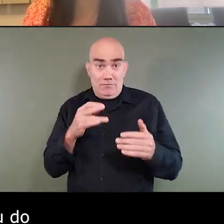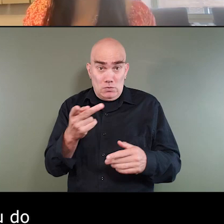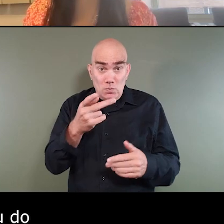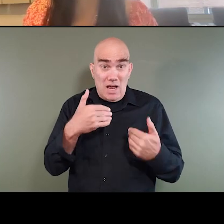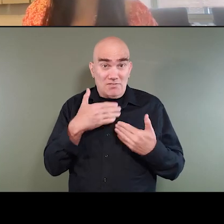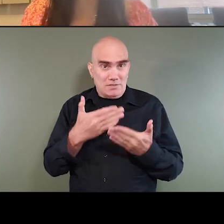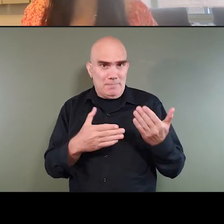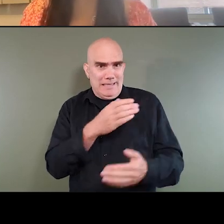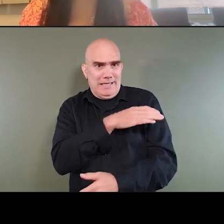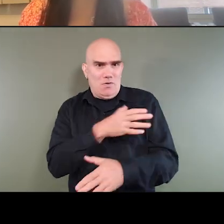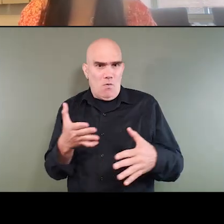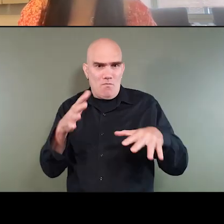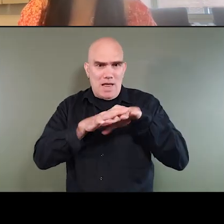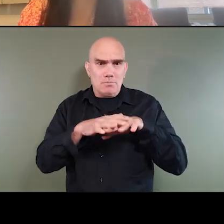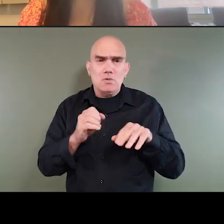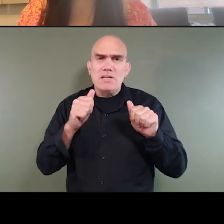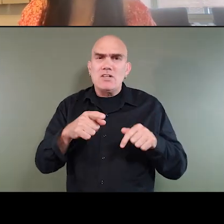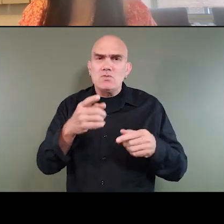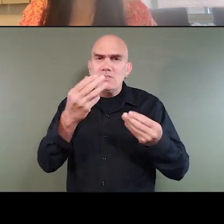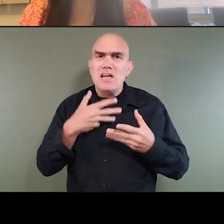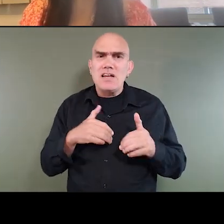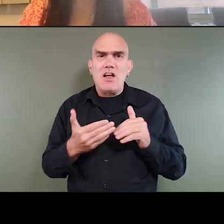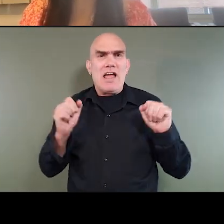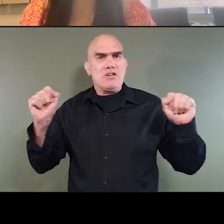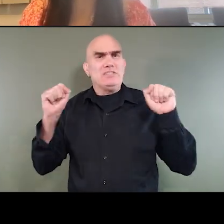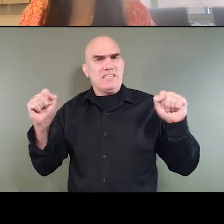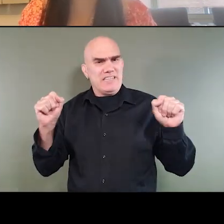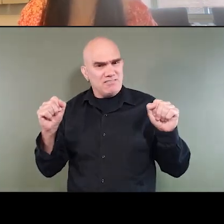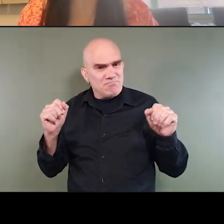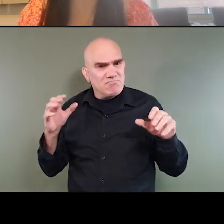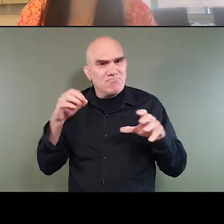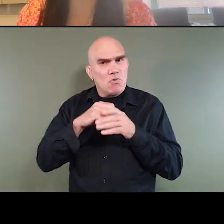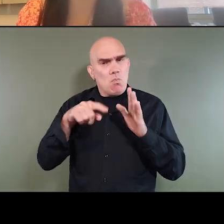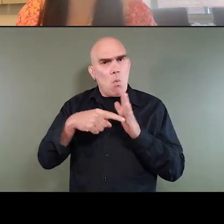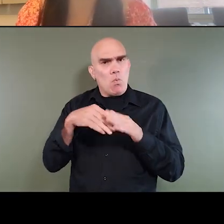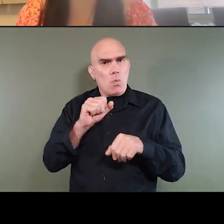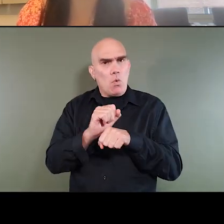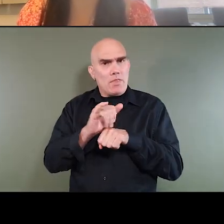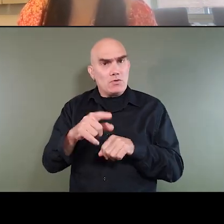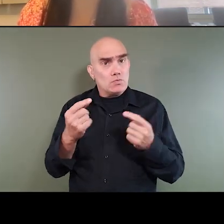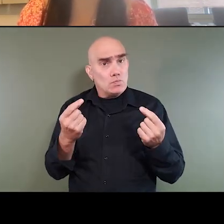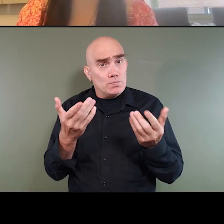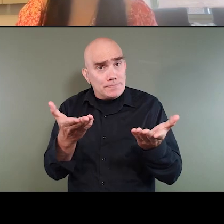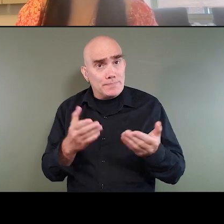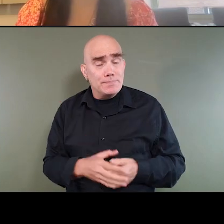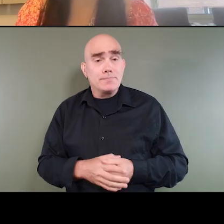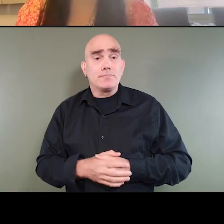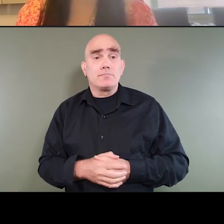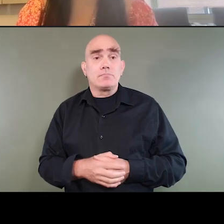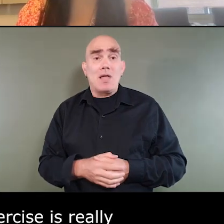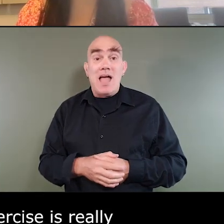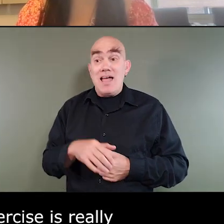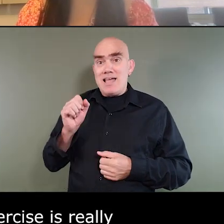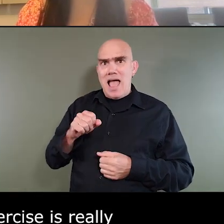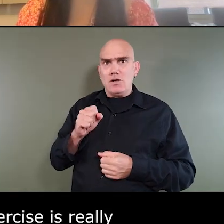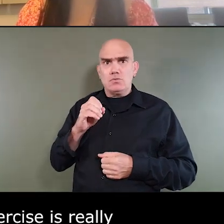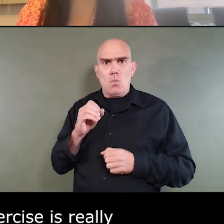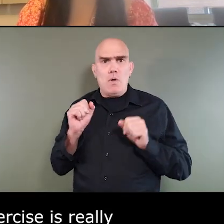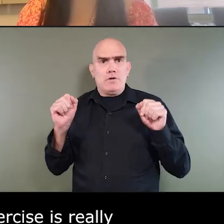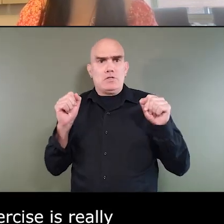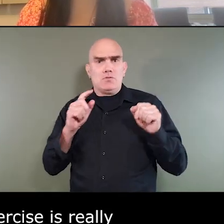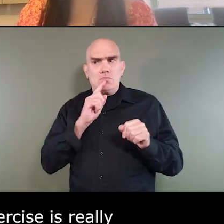clinical overlap. So could you tell us how exercise plays a role in the work that you both do? Yeah,